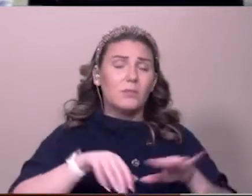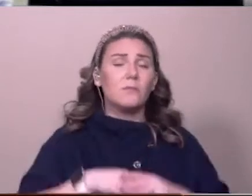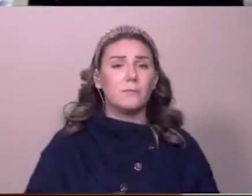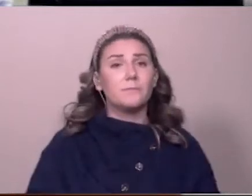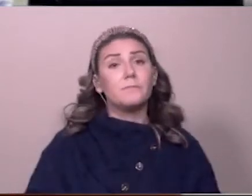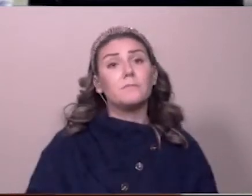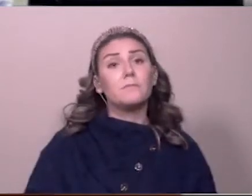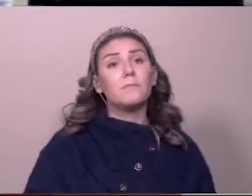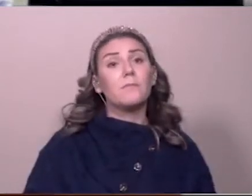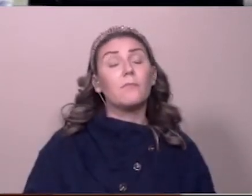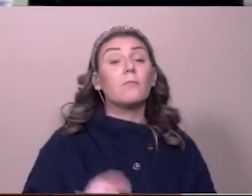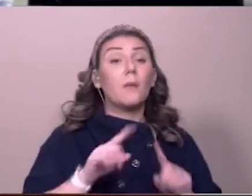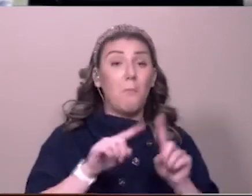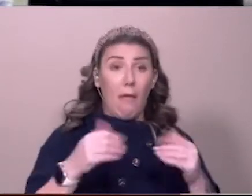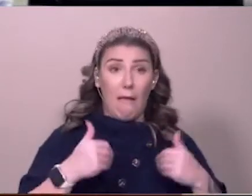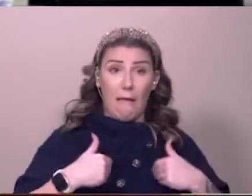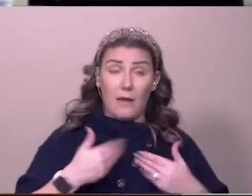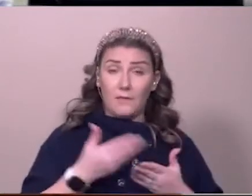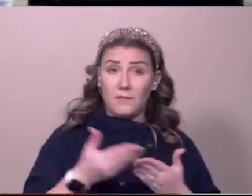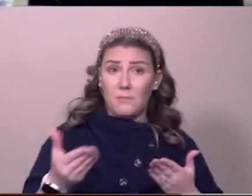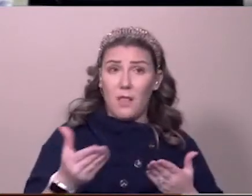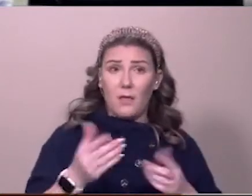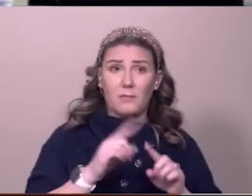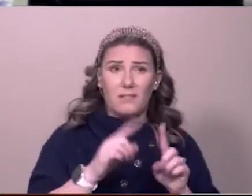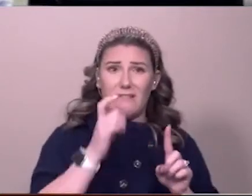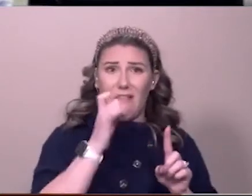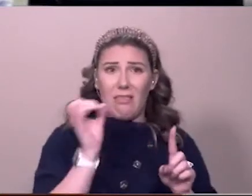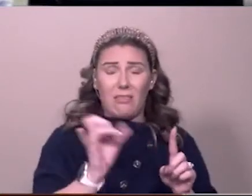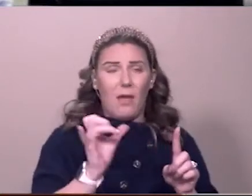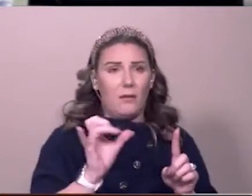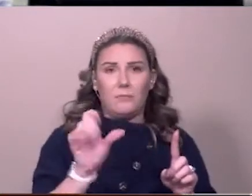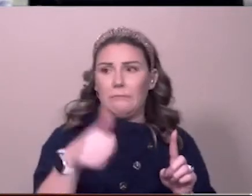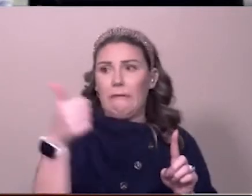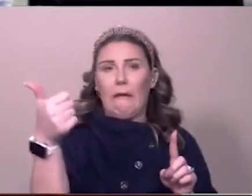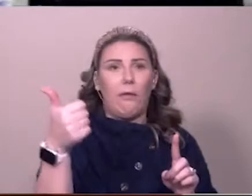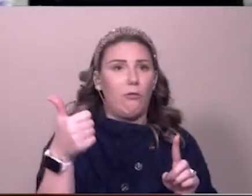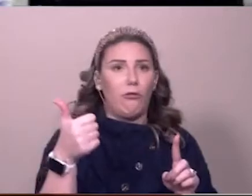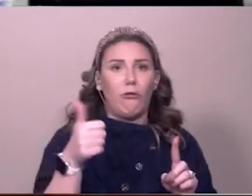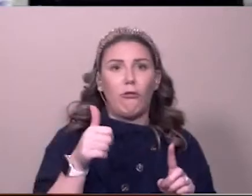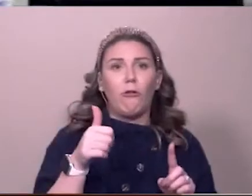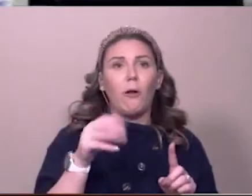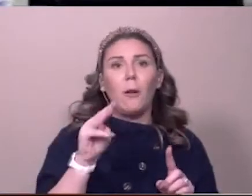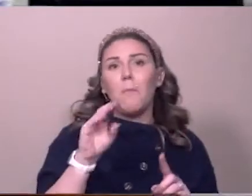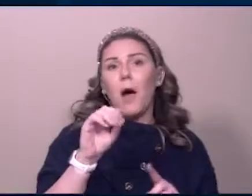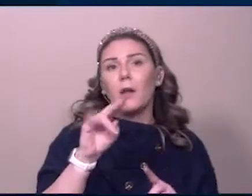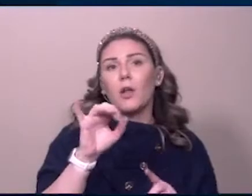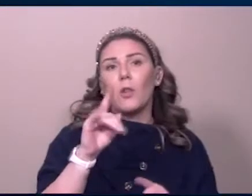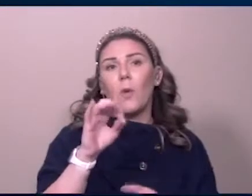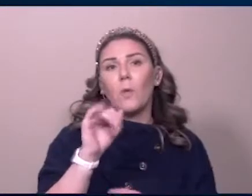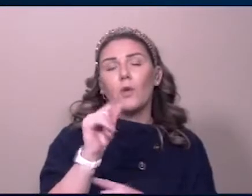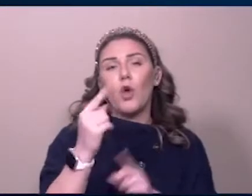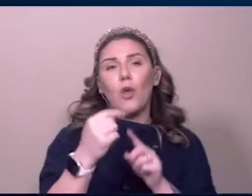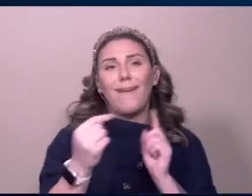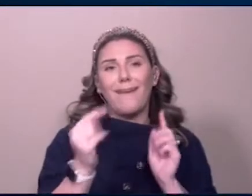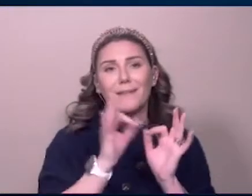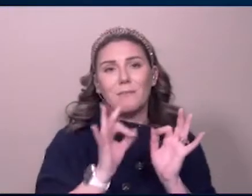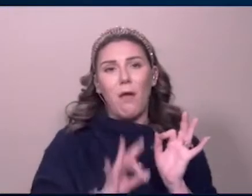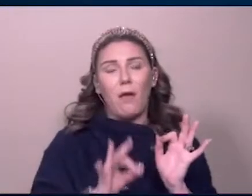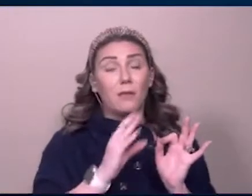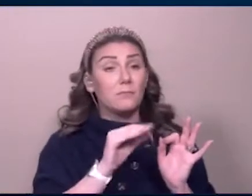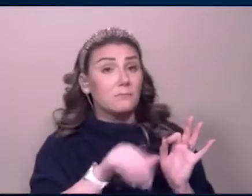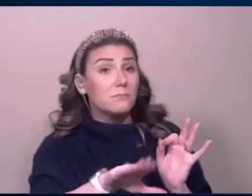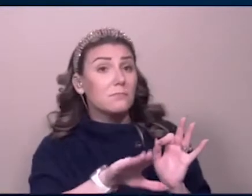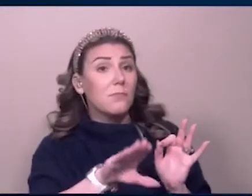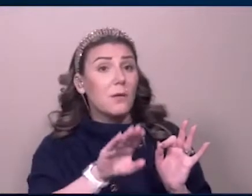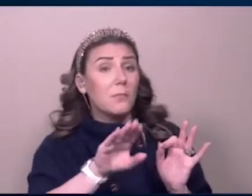do have supplies, but not like we had with the other monoclonal antibodies. And Dr. Batrash, how about through the